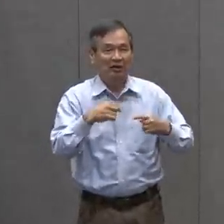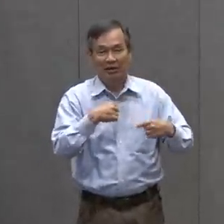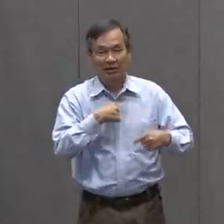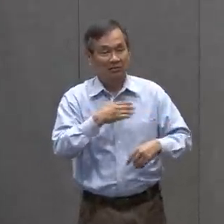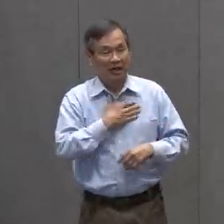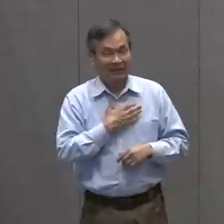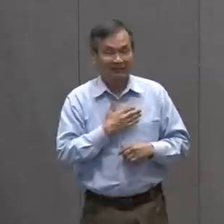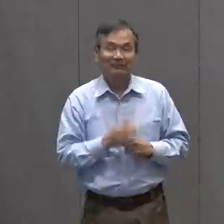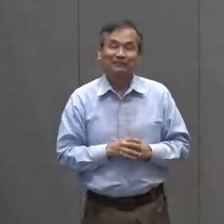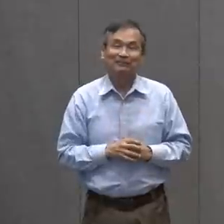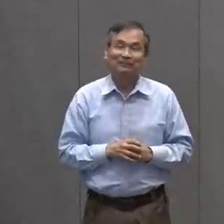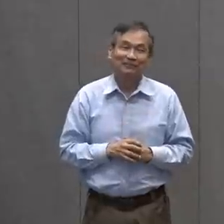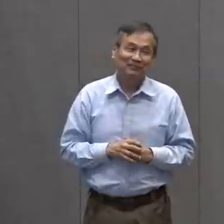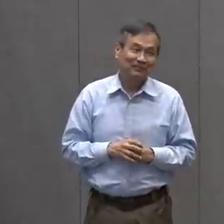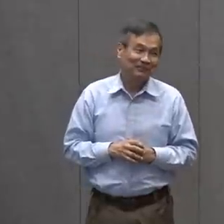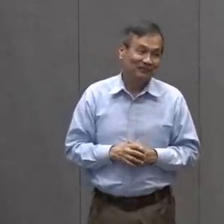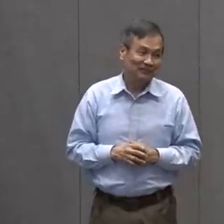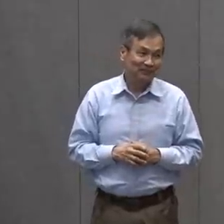star.